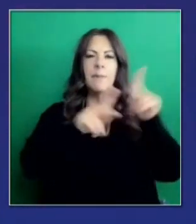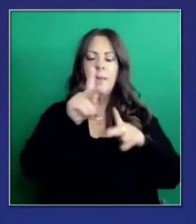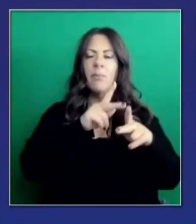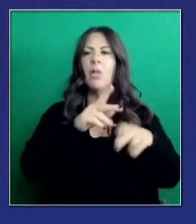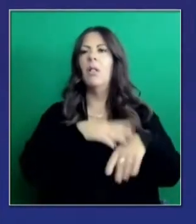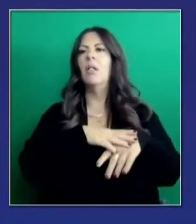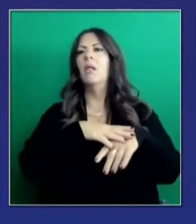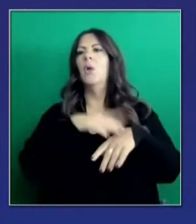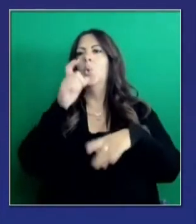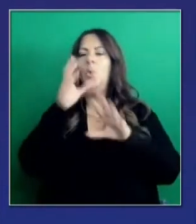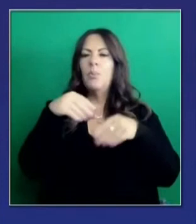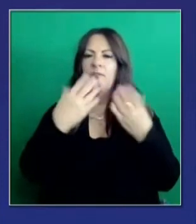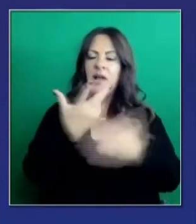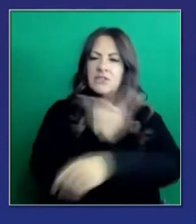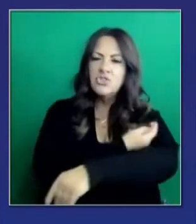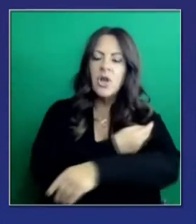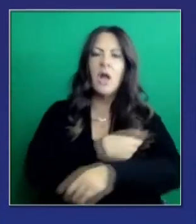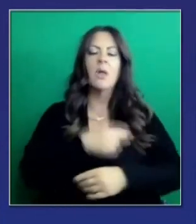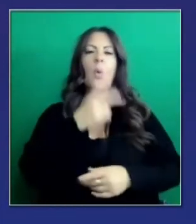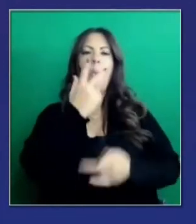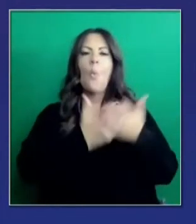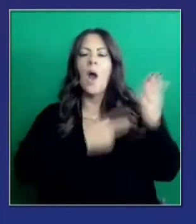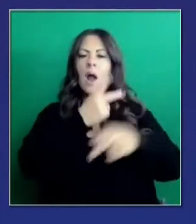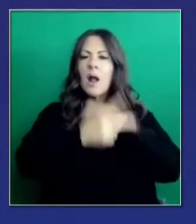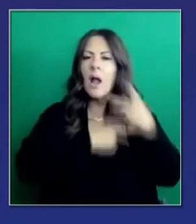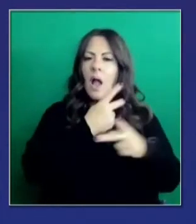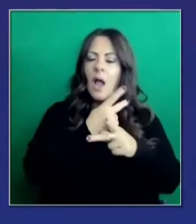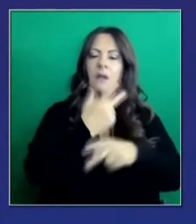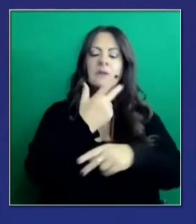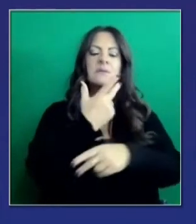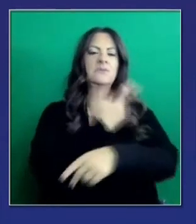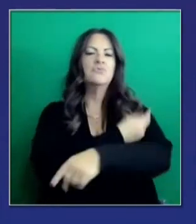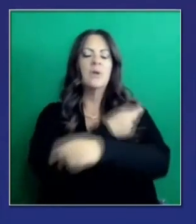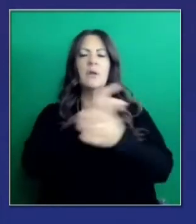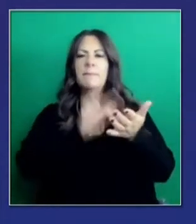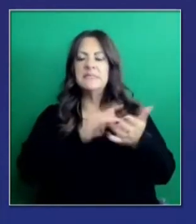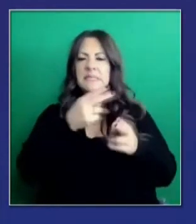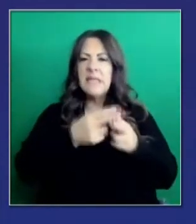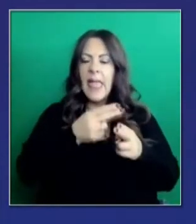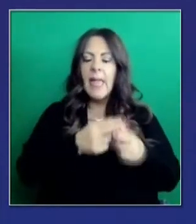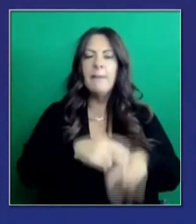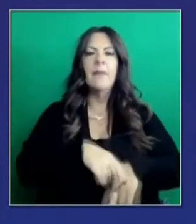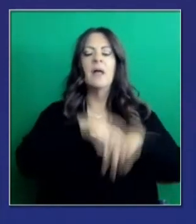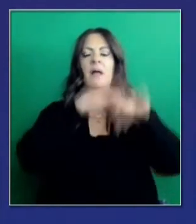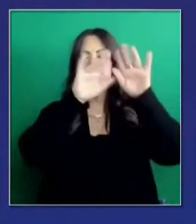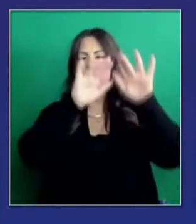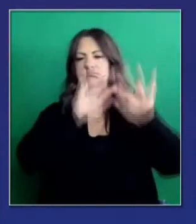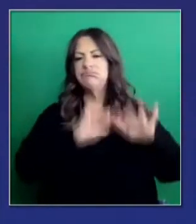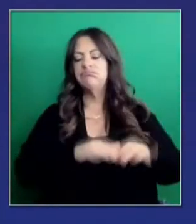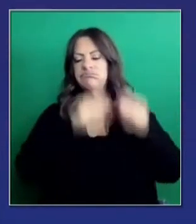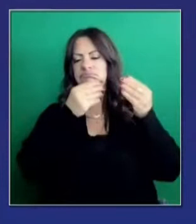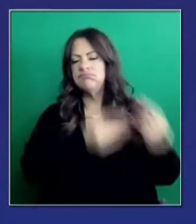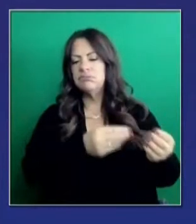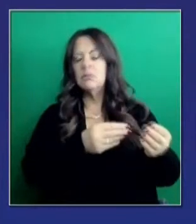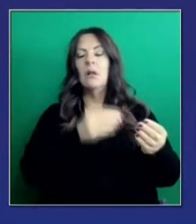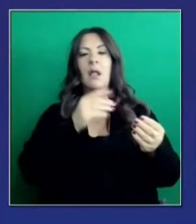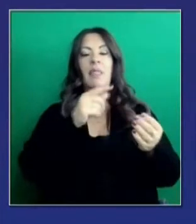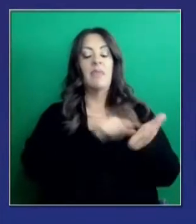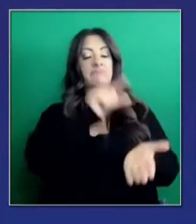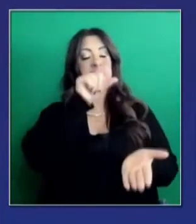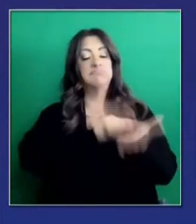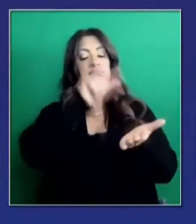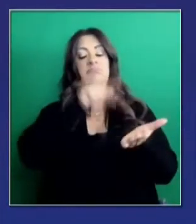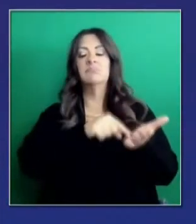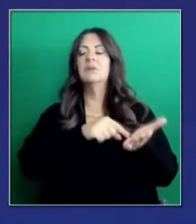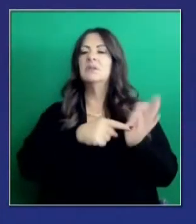immediate data to be transferred to the CDC, and that index that is so often referred to